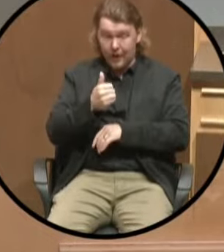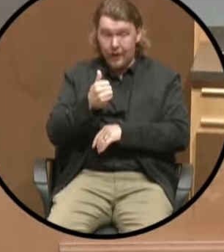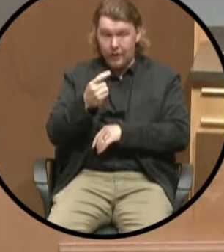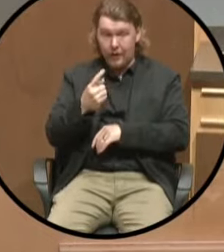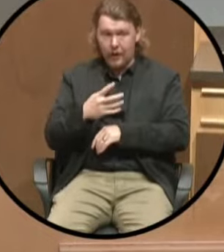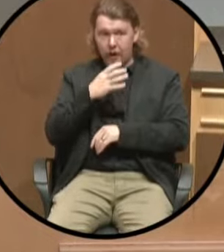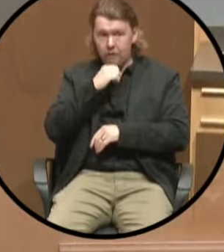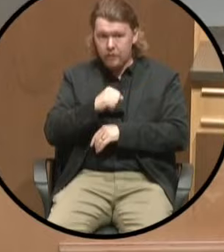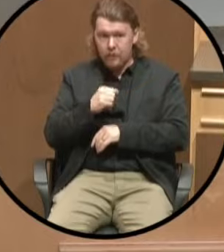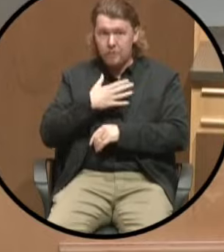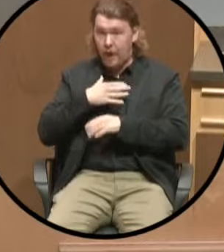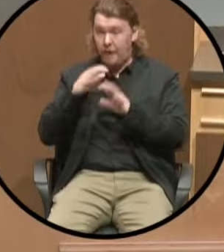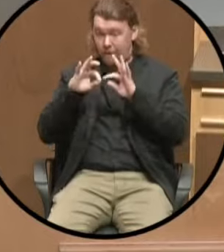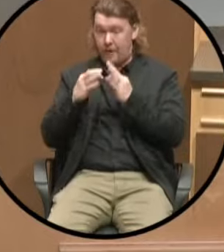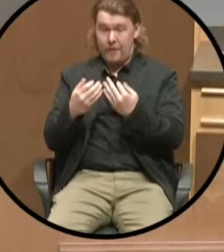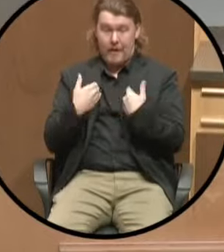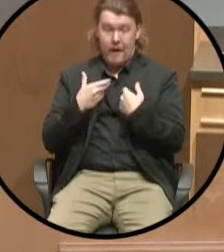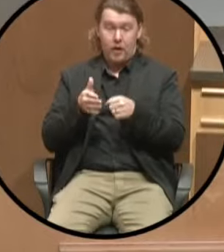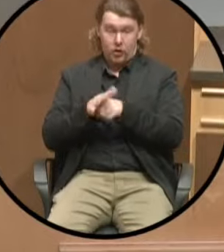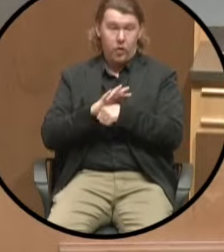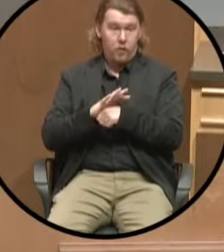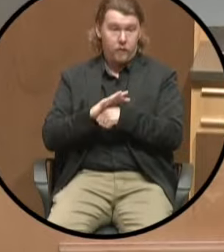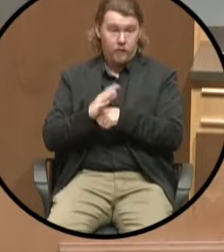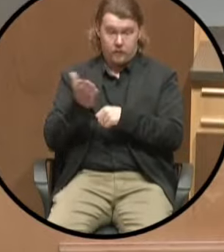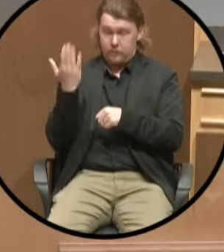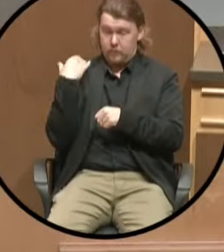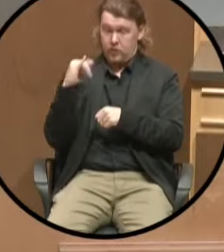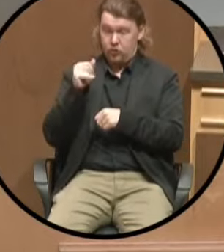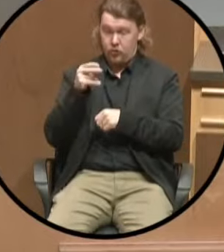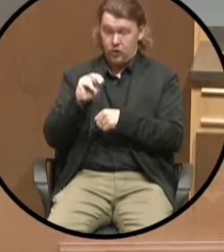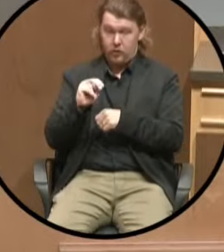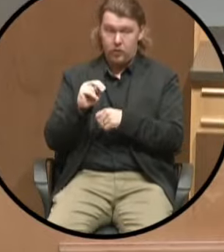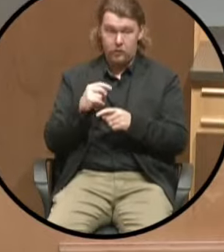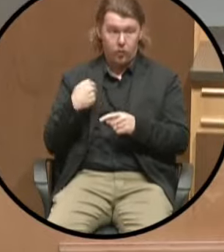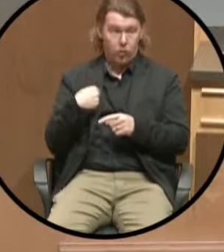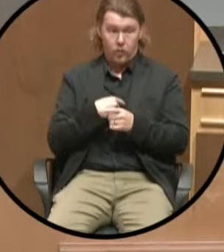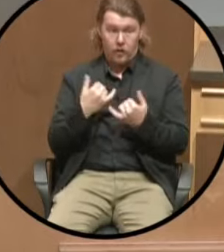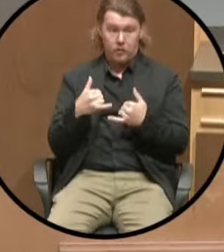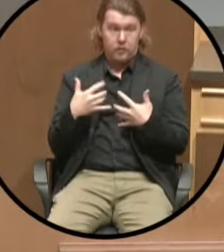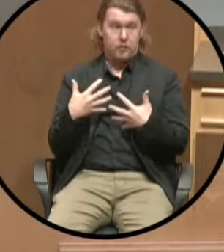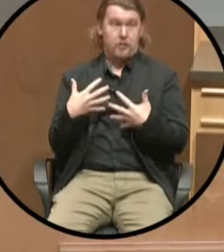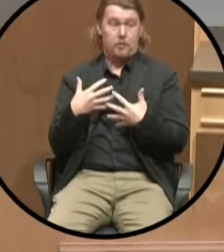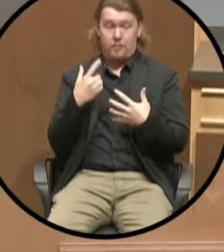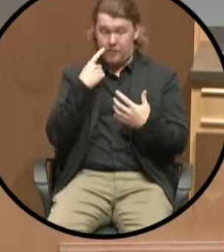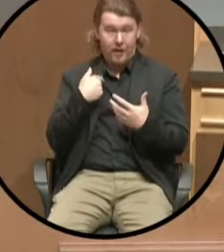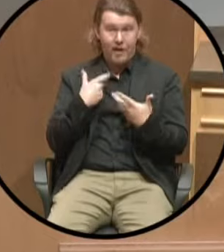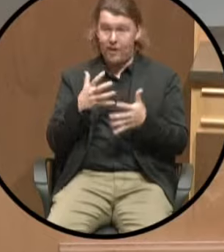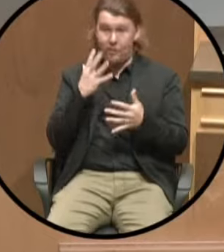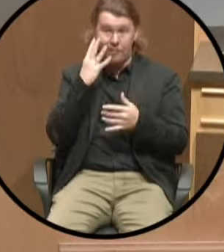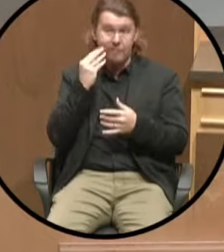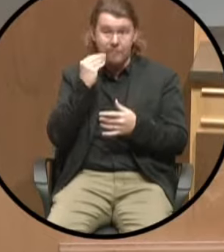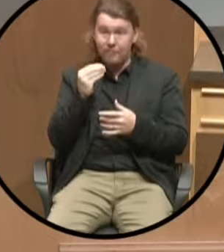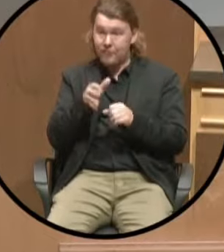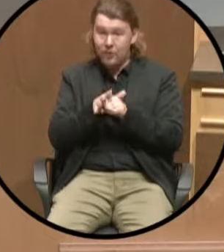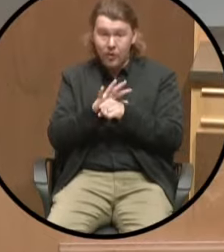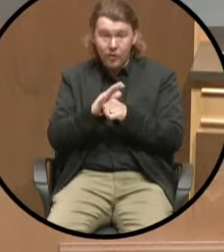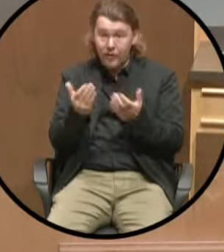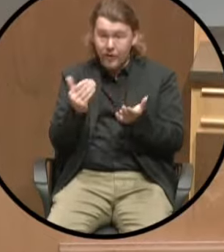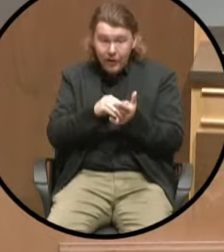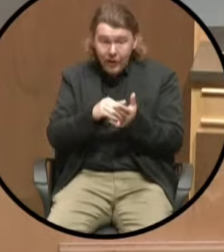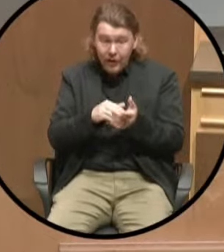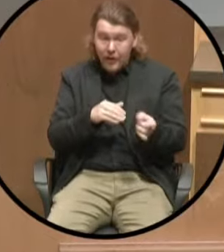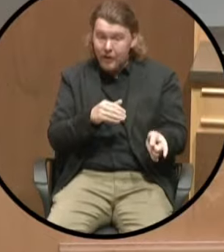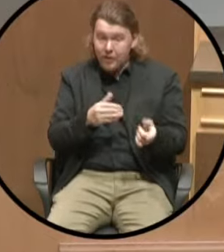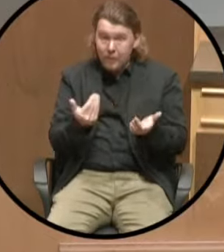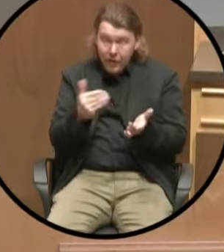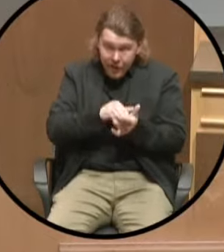in January. So we still tread cautiously outside because I don't want to ever go through that experience of having COVID or him having COVID